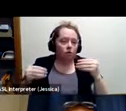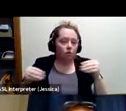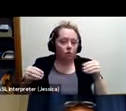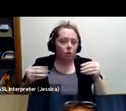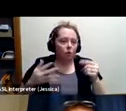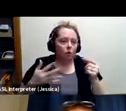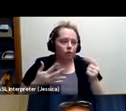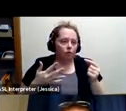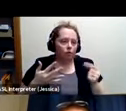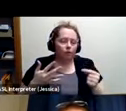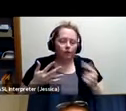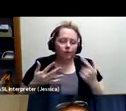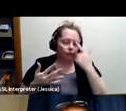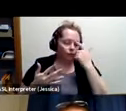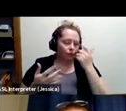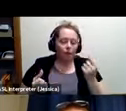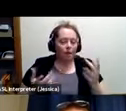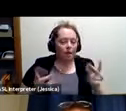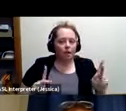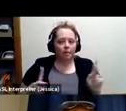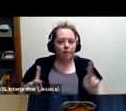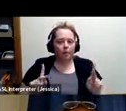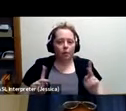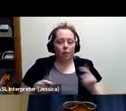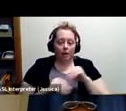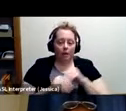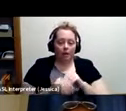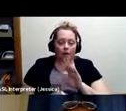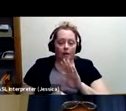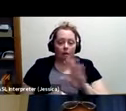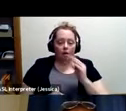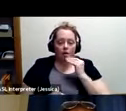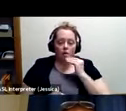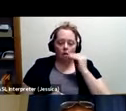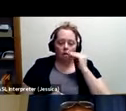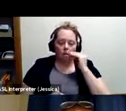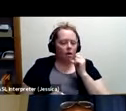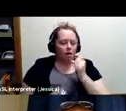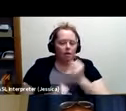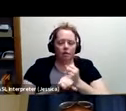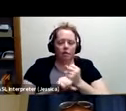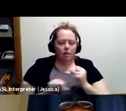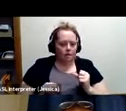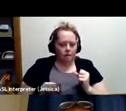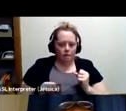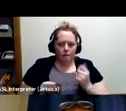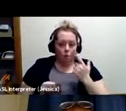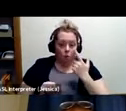at home because they were dealing with like transphobic, homophobic,